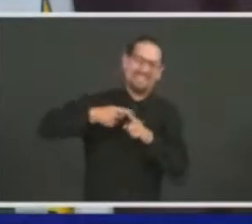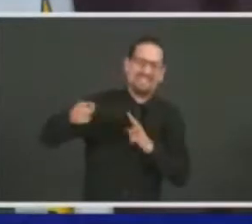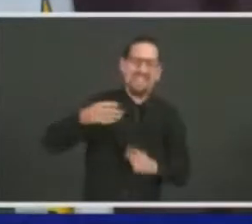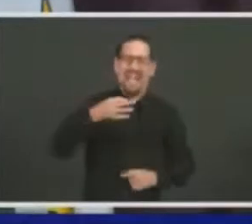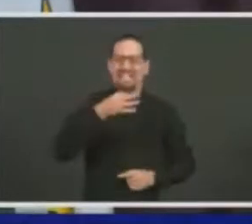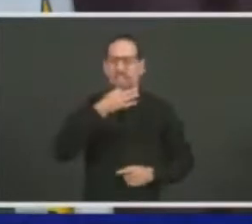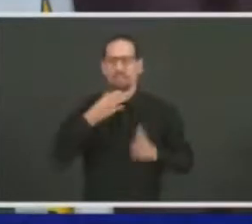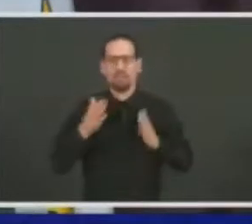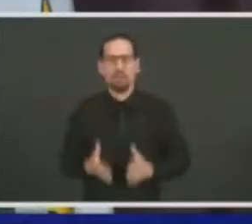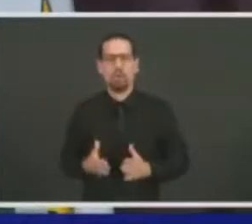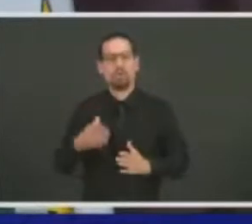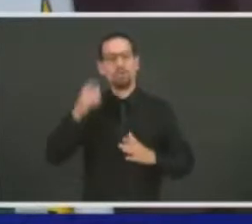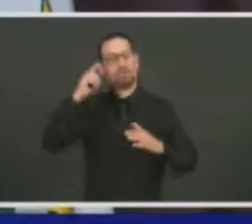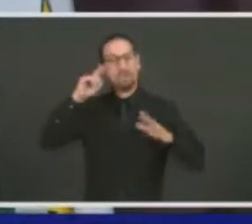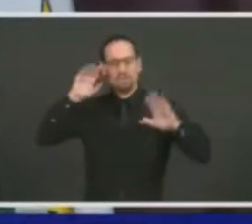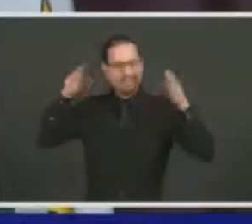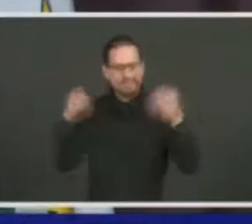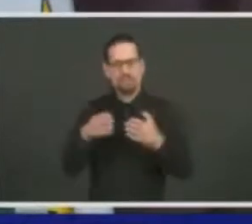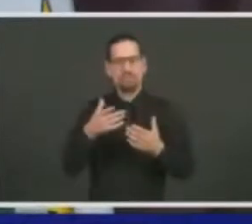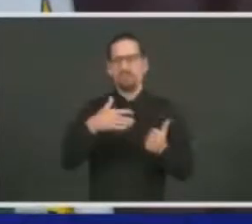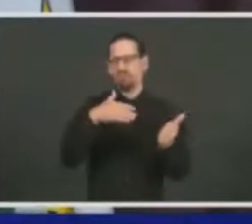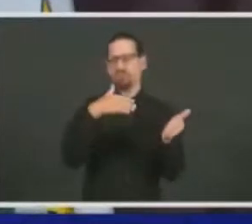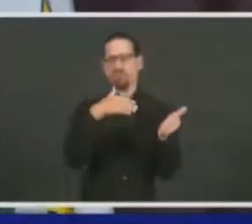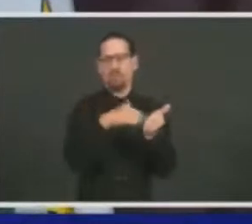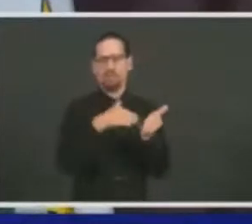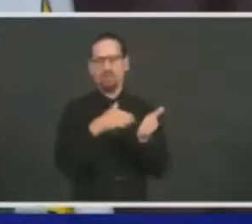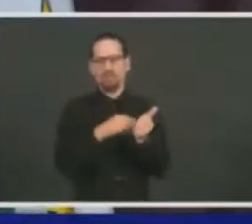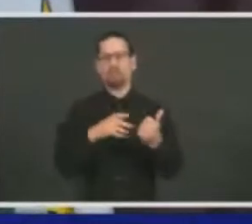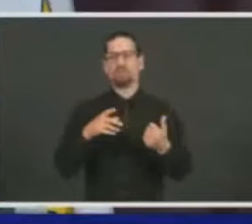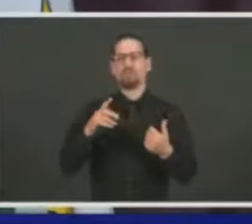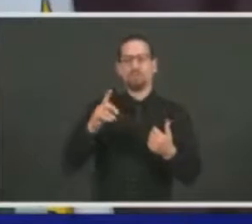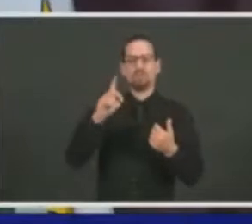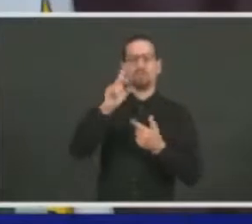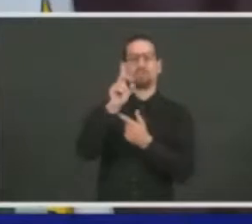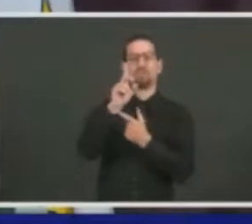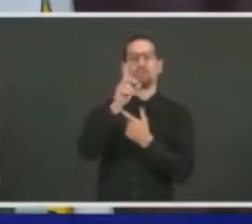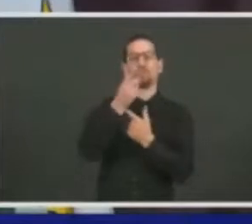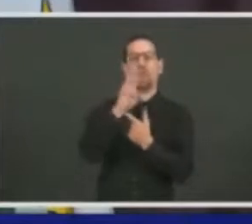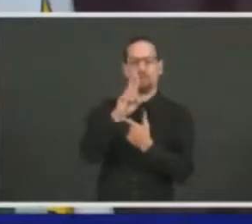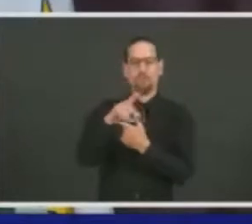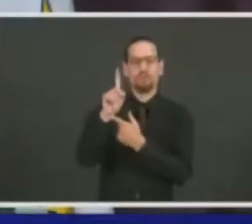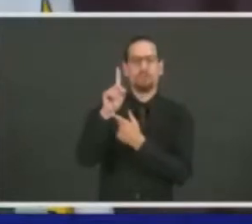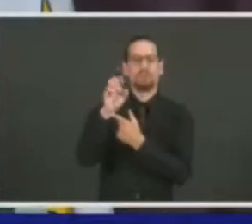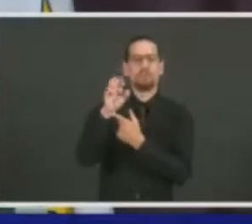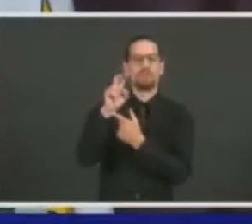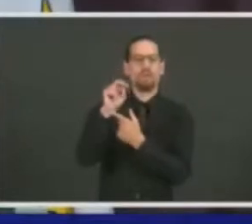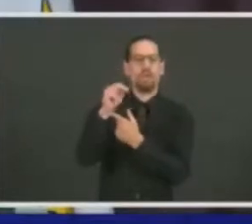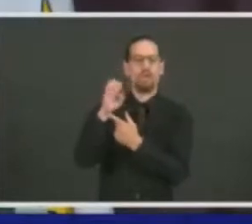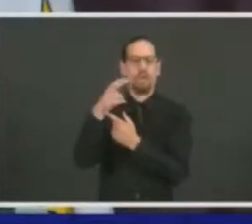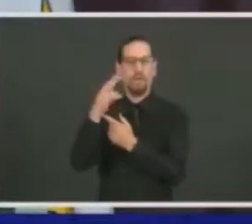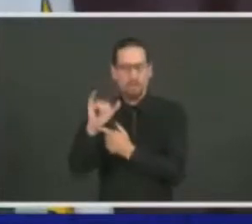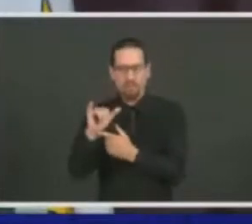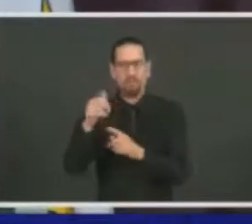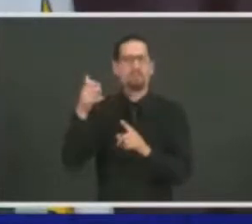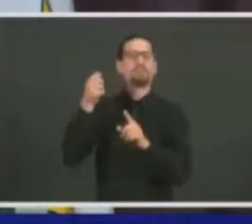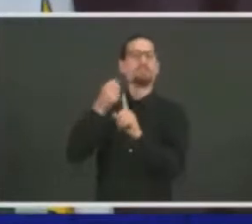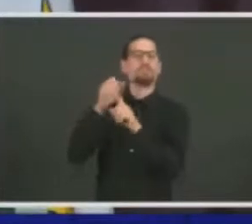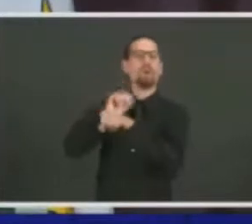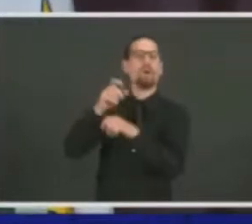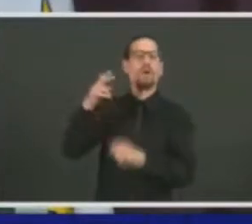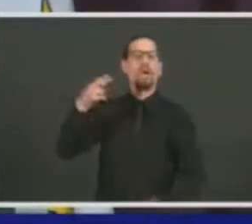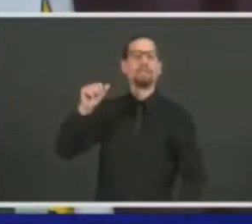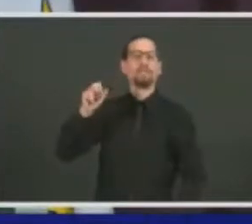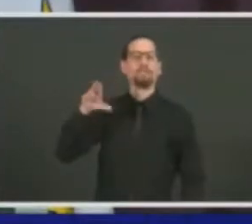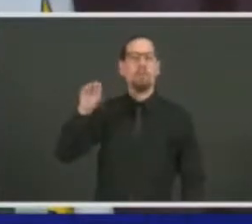It includes Dr. Dennehy, a pediatric infectious disease specialist at Hasbro, Dr. Merrill, medical director